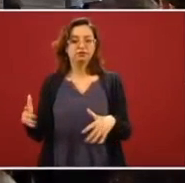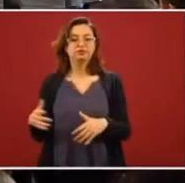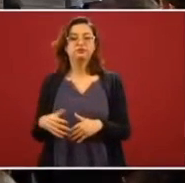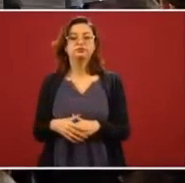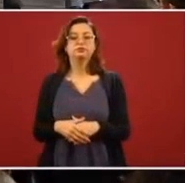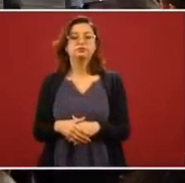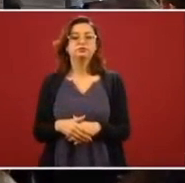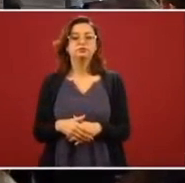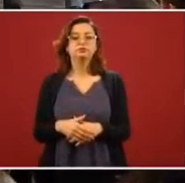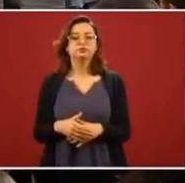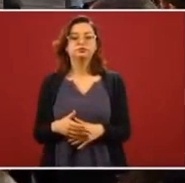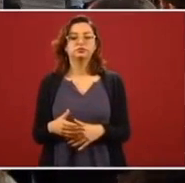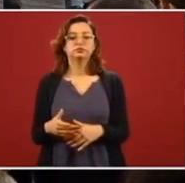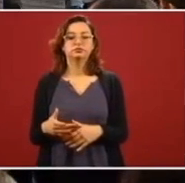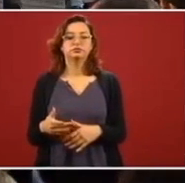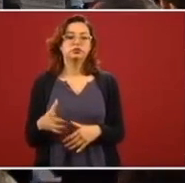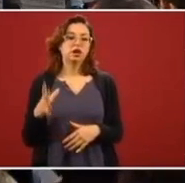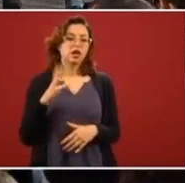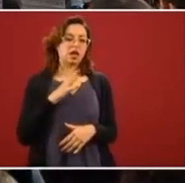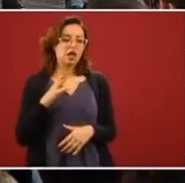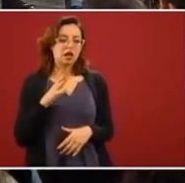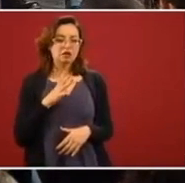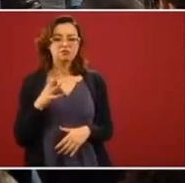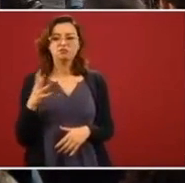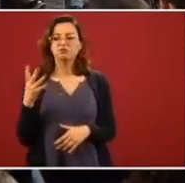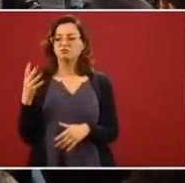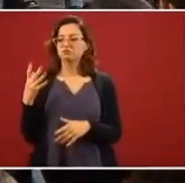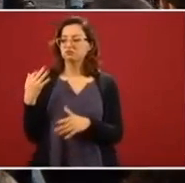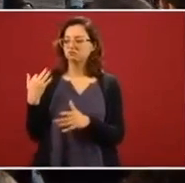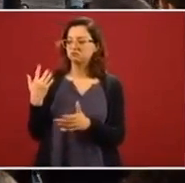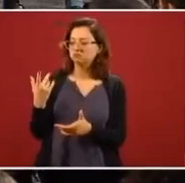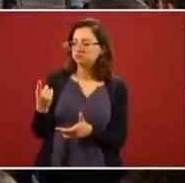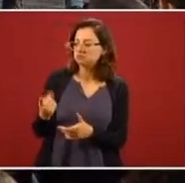por asolves,